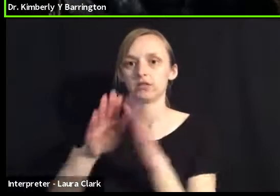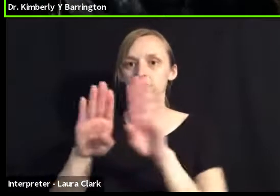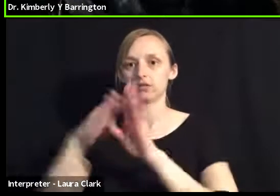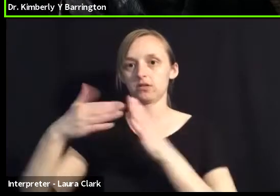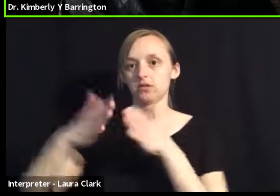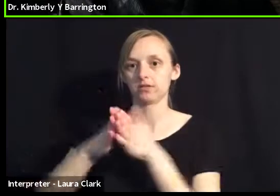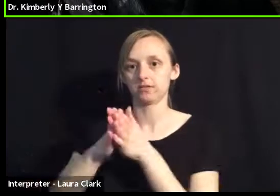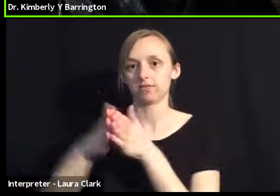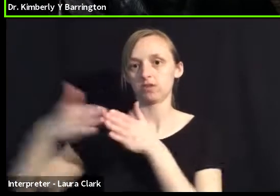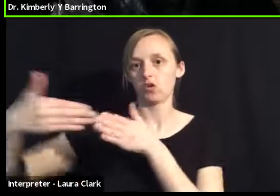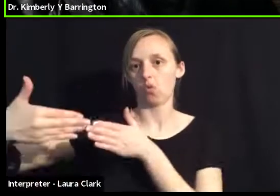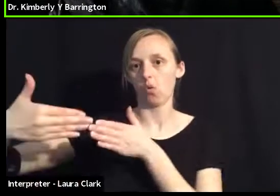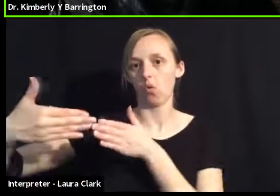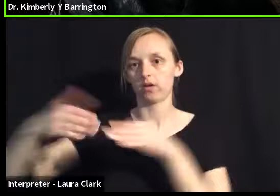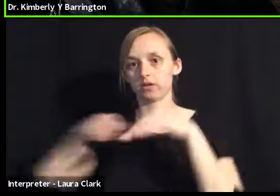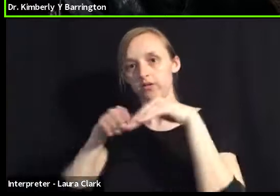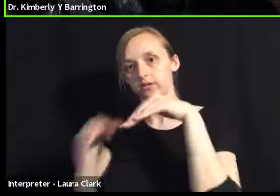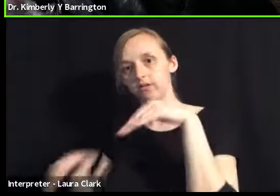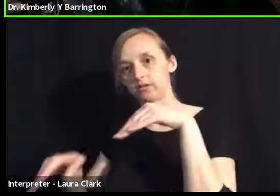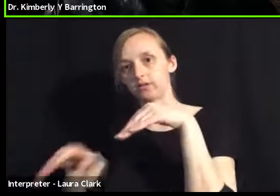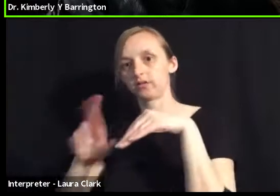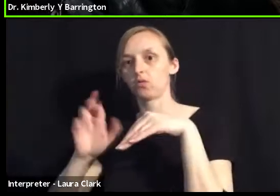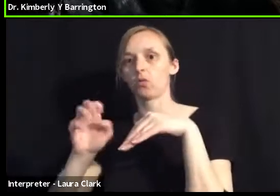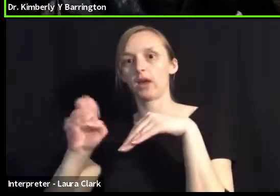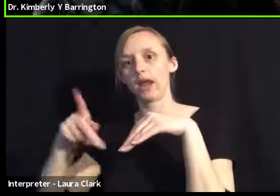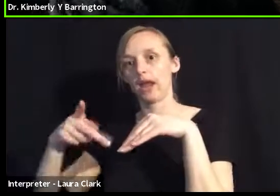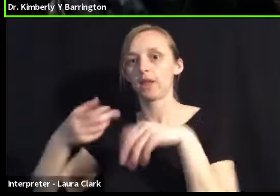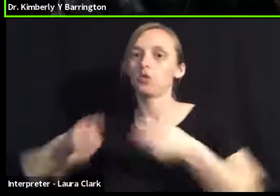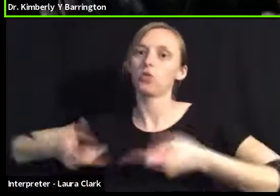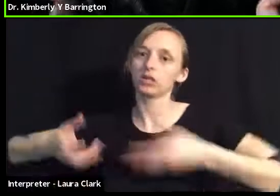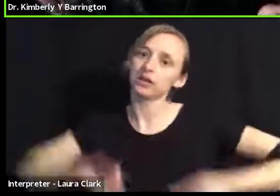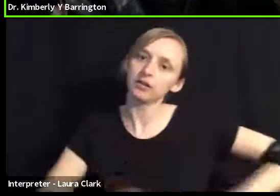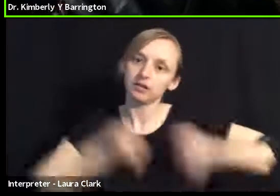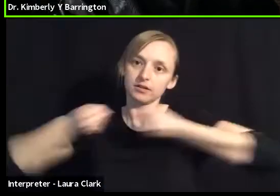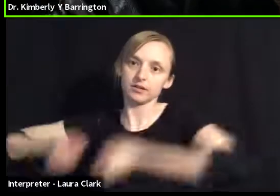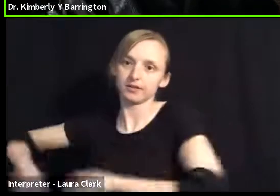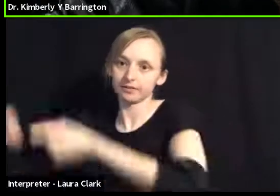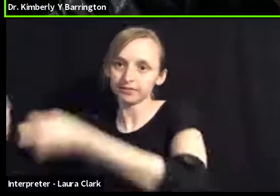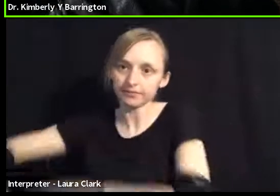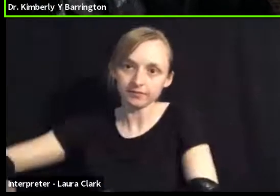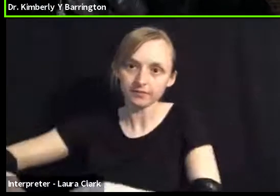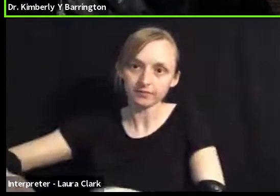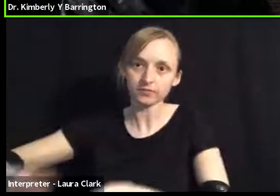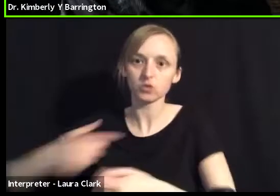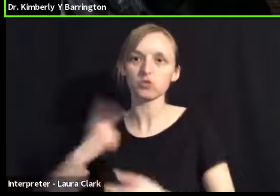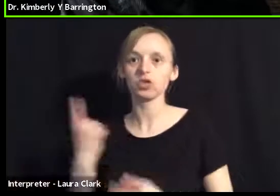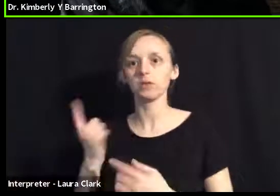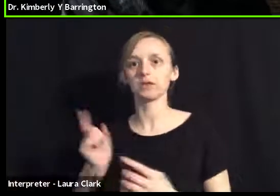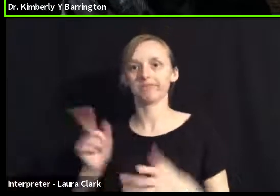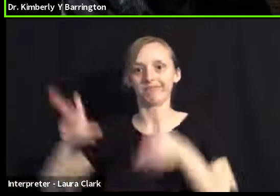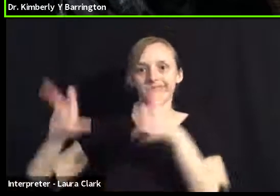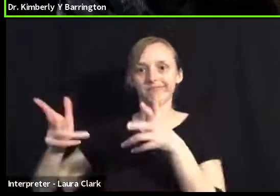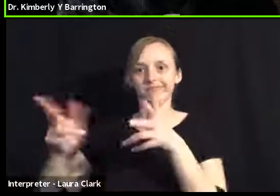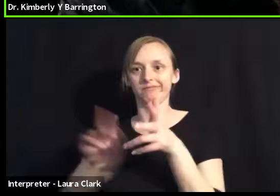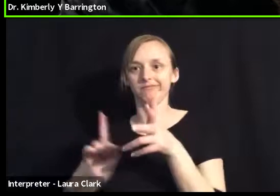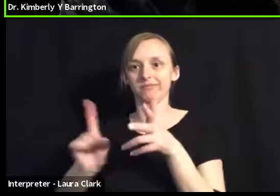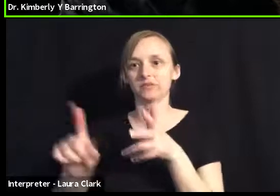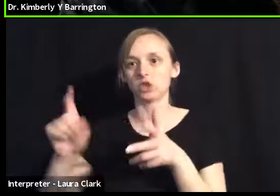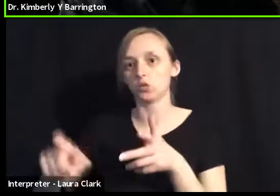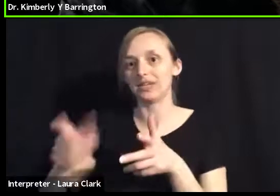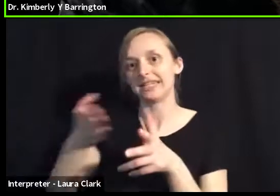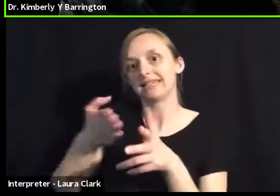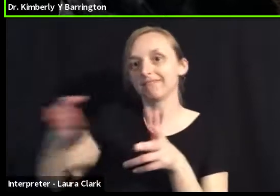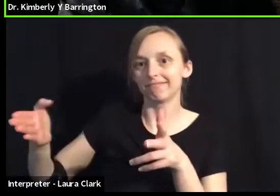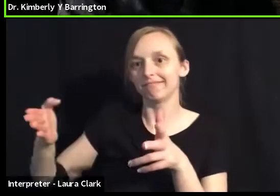open up the door, you know, get the ramp or space to get the wheelchair out, or for someone to come in between the cars. And it's just like, yeah, I